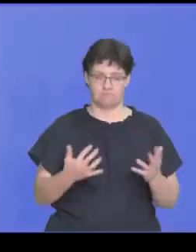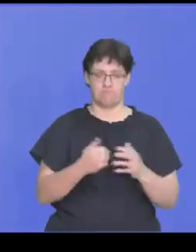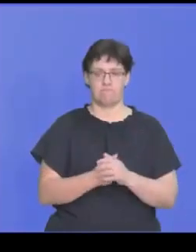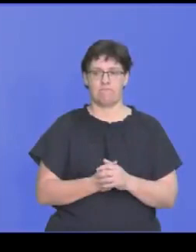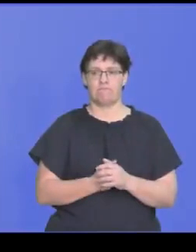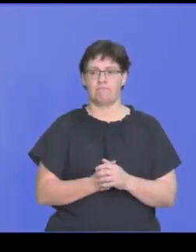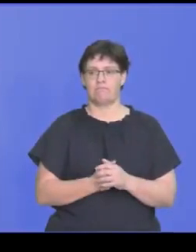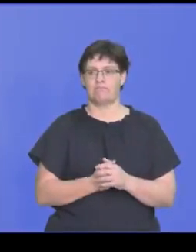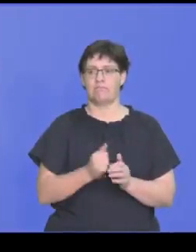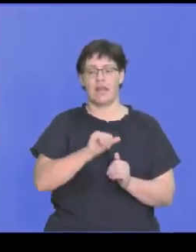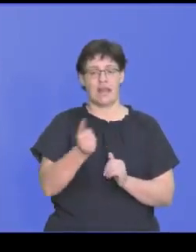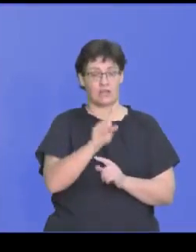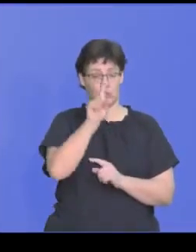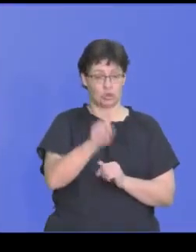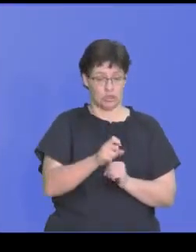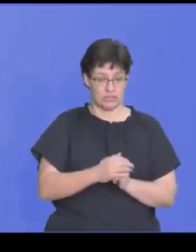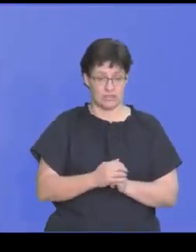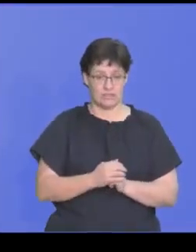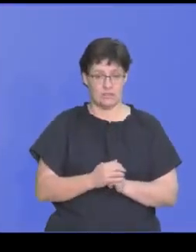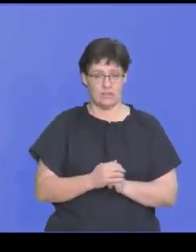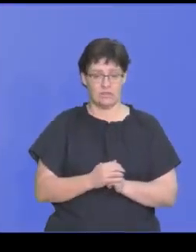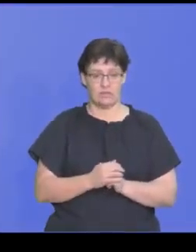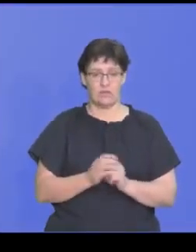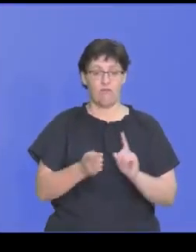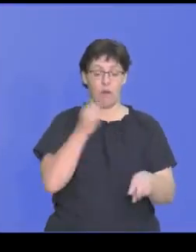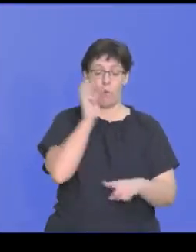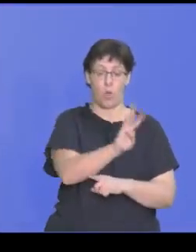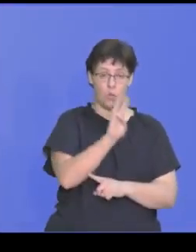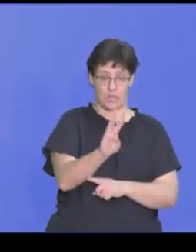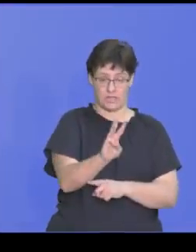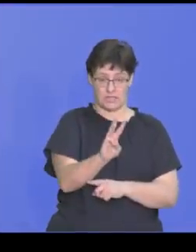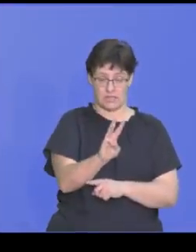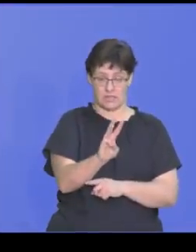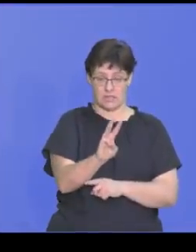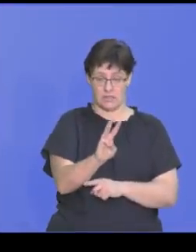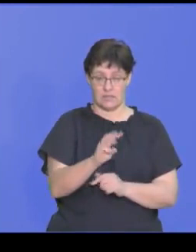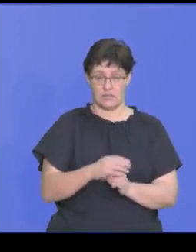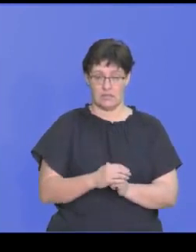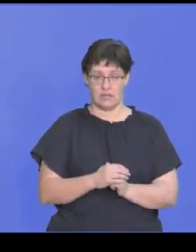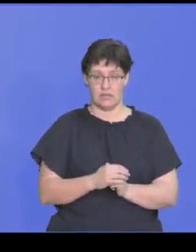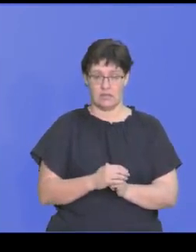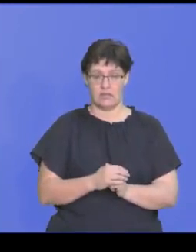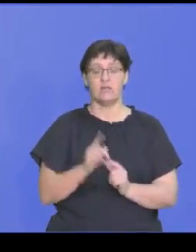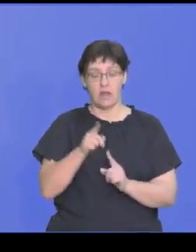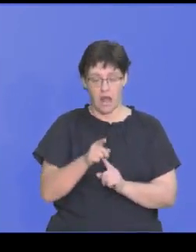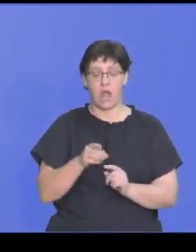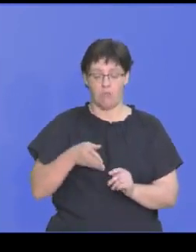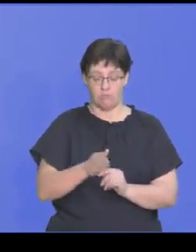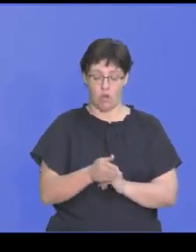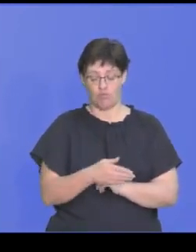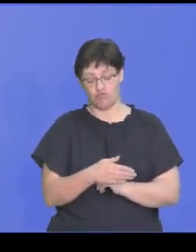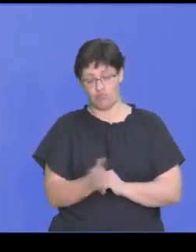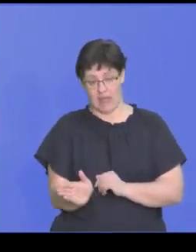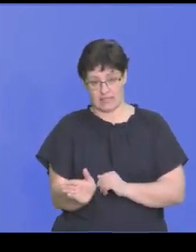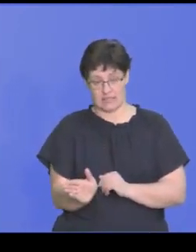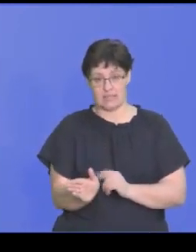Right, our next question was from Woolworths, and Anathy turned